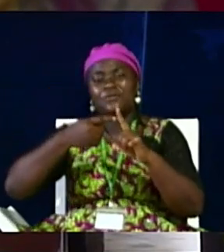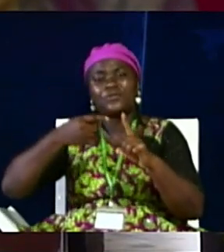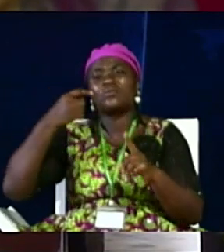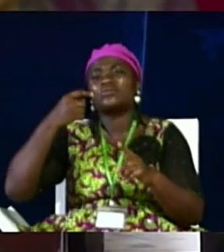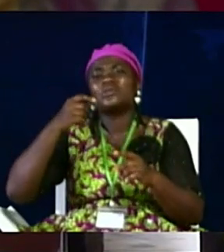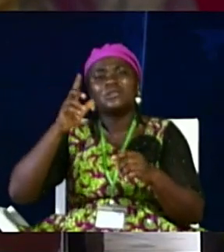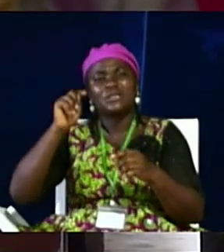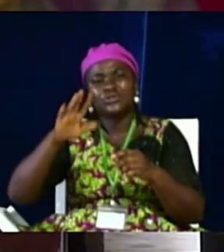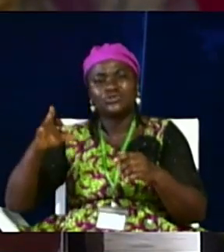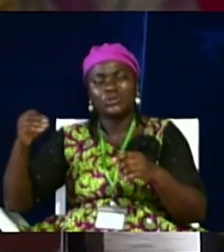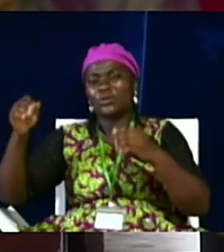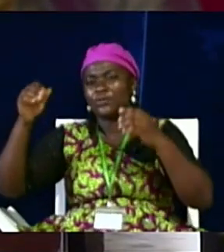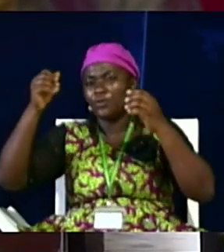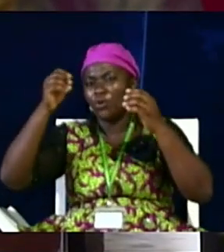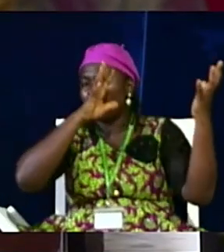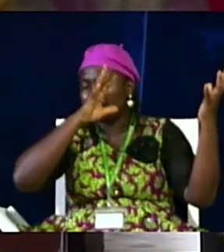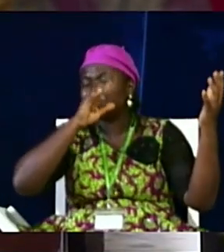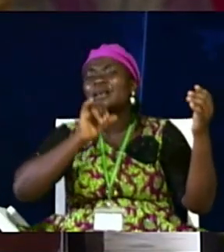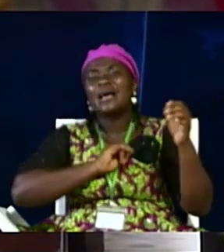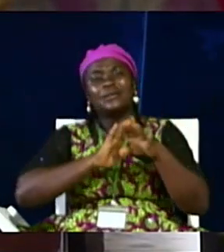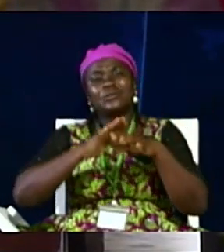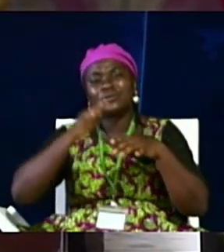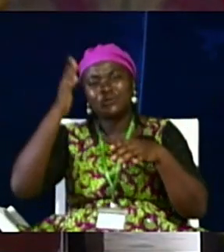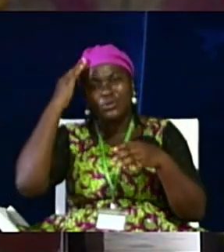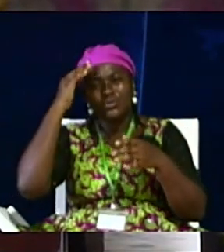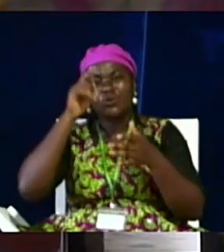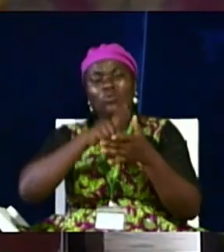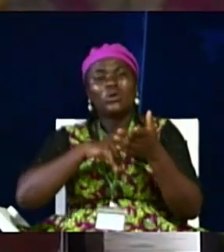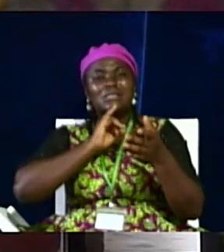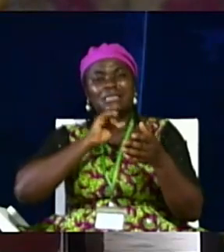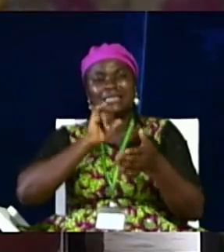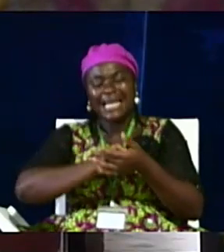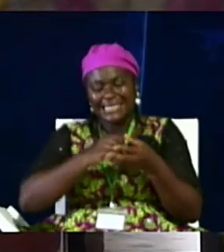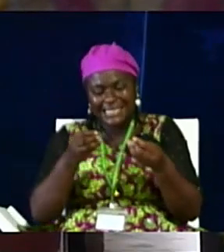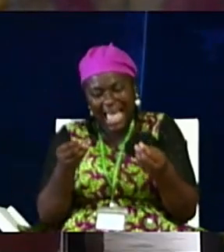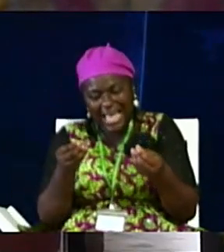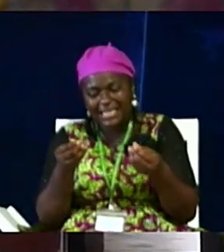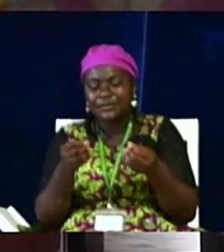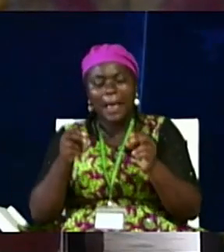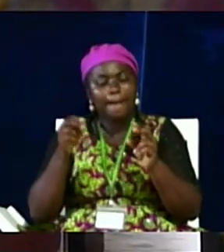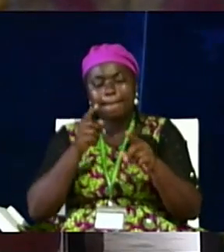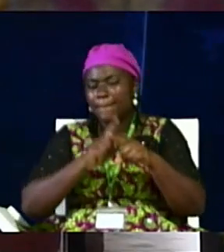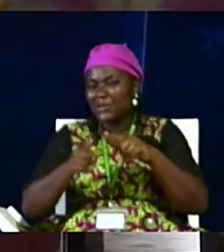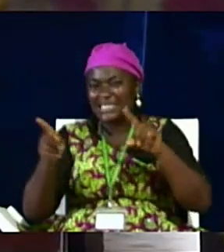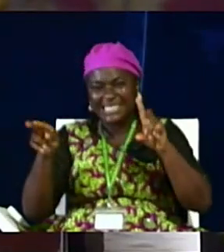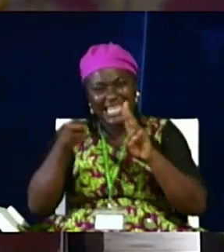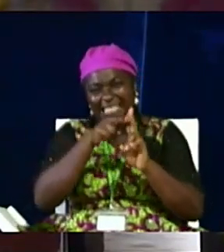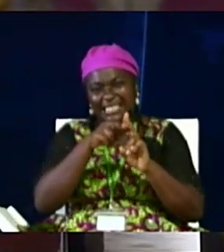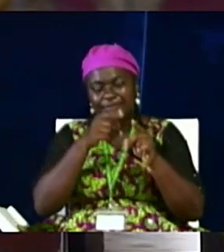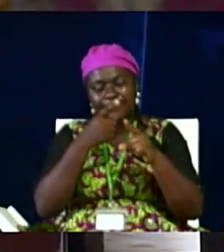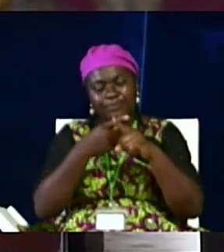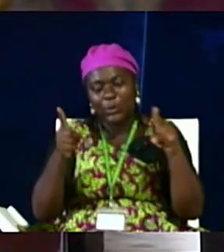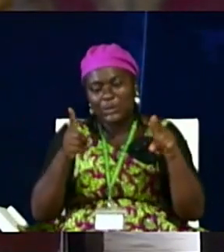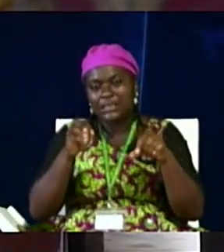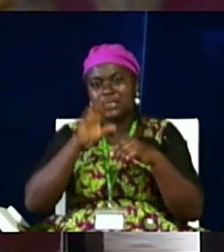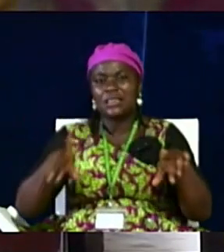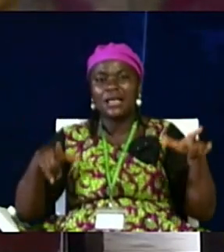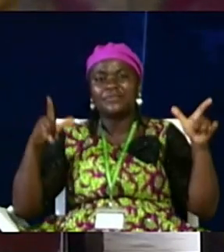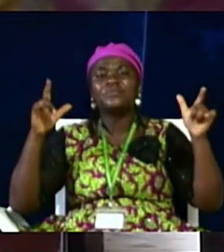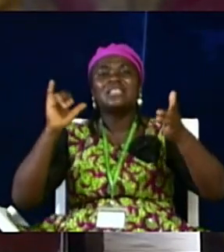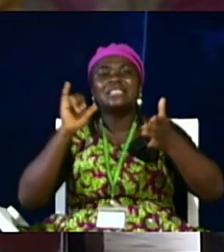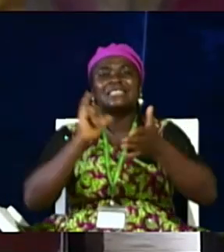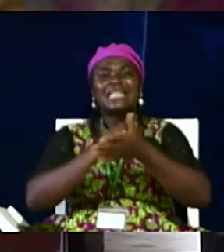hope. I don't know exactly what is that tiny but negative birth in your life that